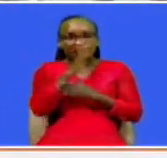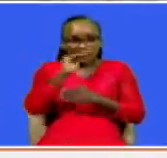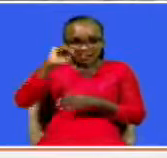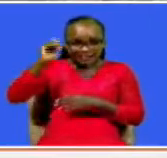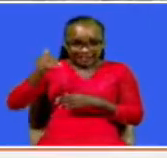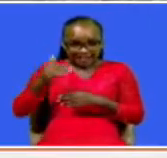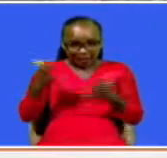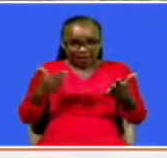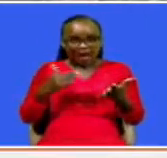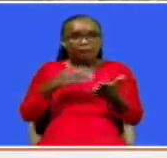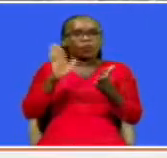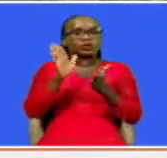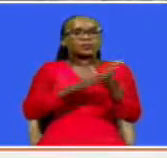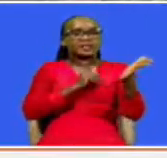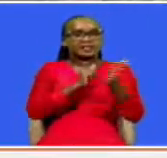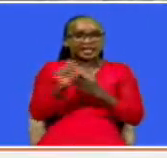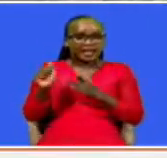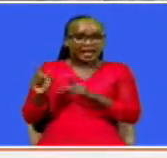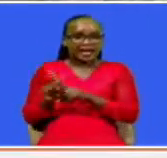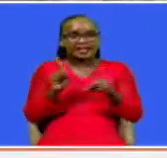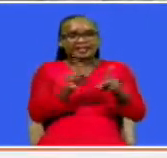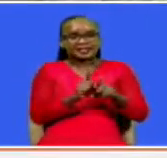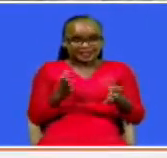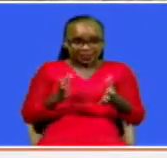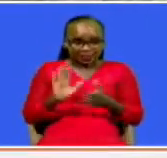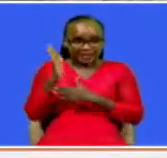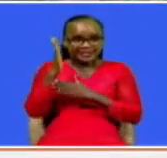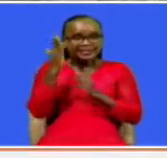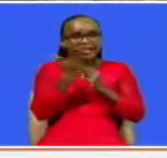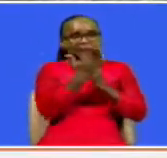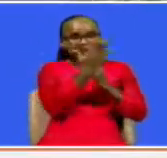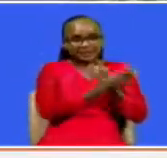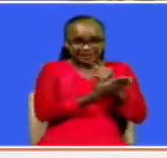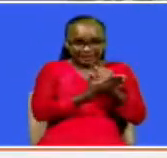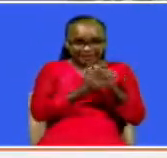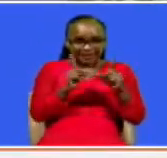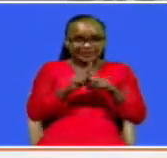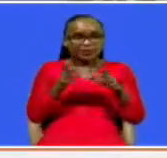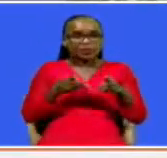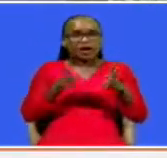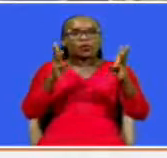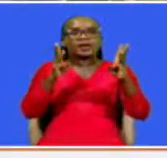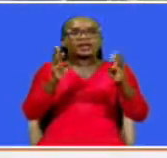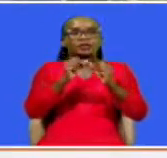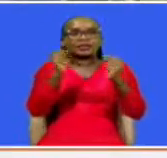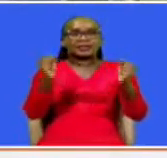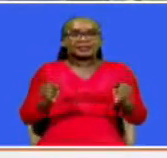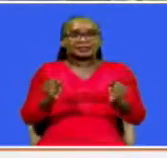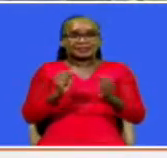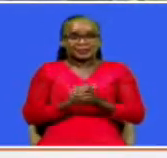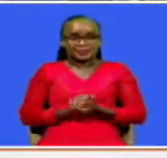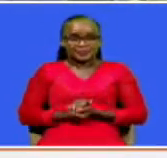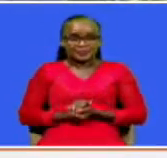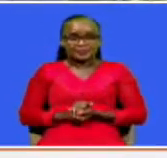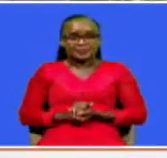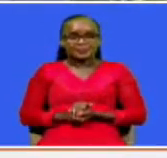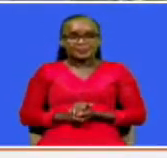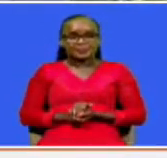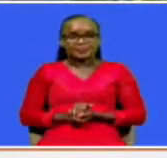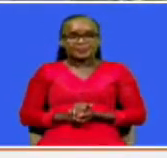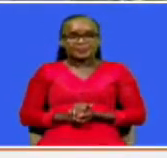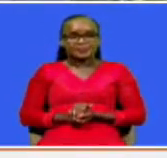the scheme is most abused and indigenous vegetation is destroyed to pave the way to the system. Suleiman Yeri,